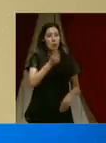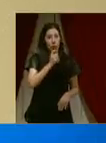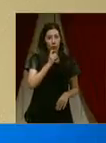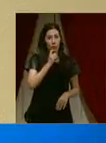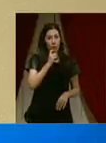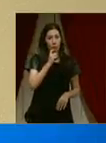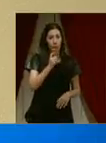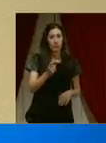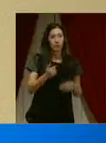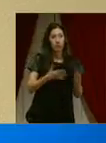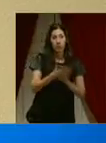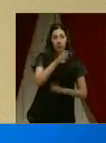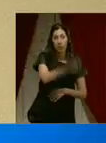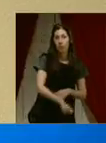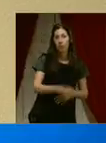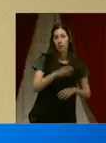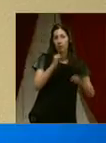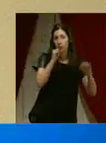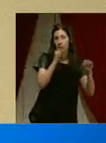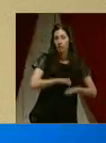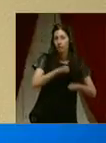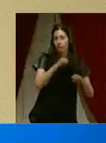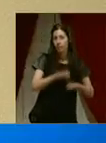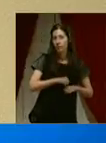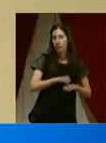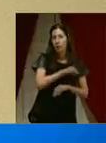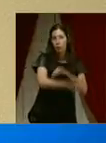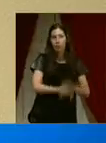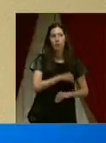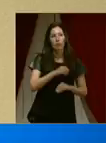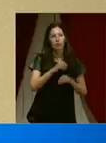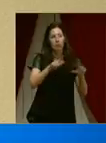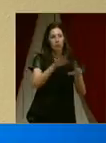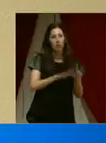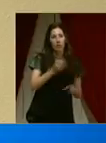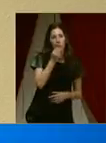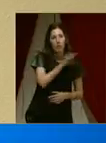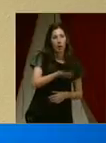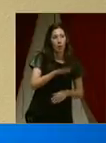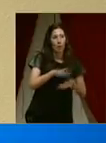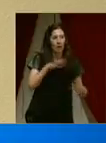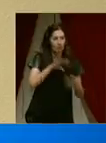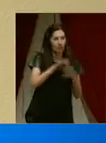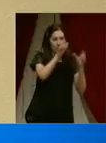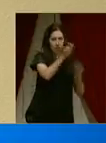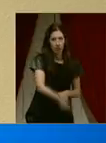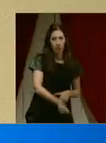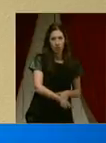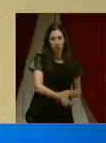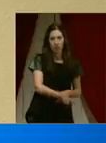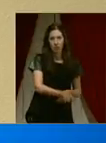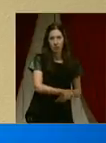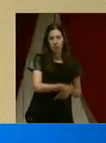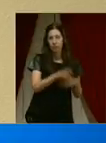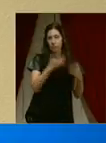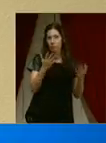with your thumb. So how should we do it? Should we deter this elderly person from having a